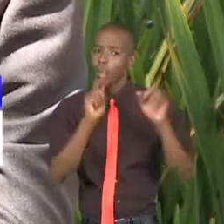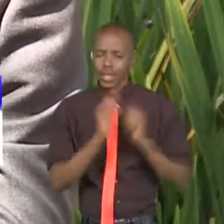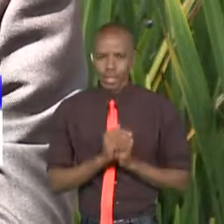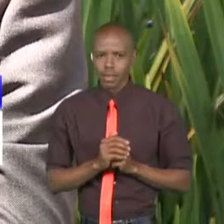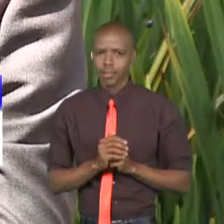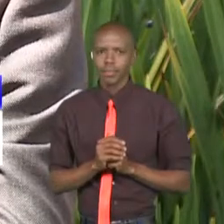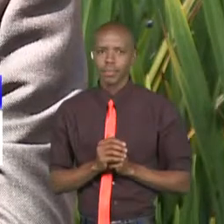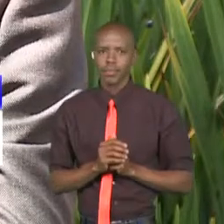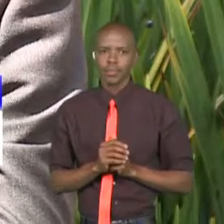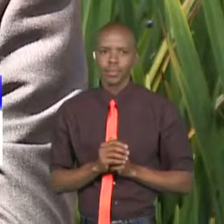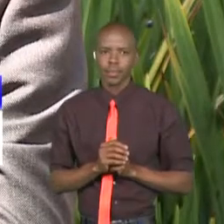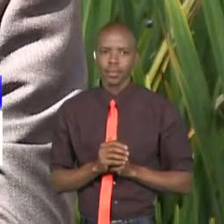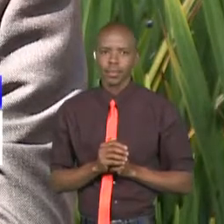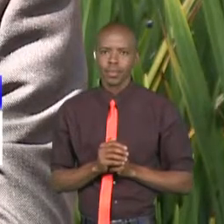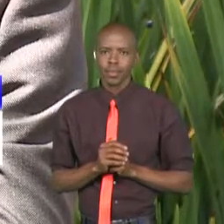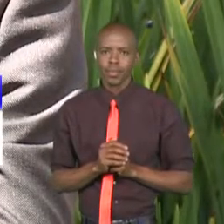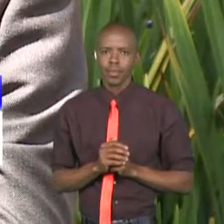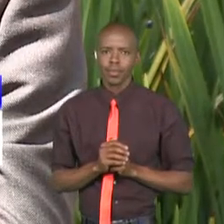kind of